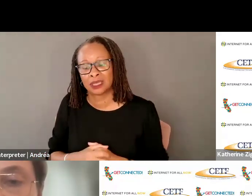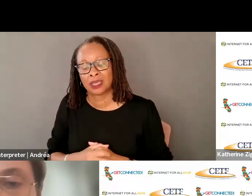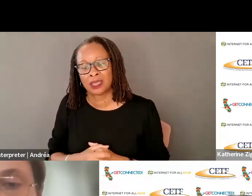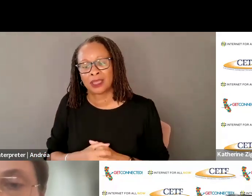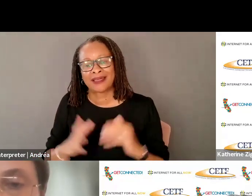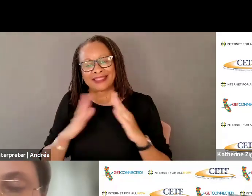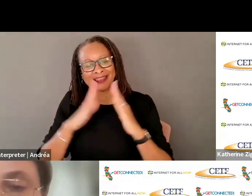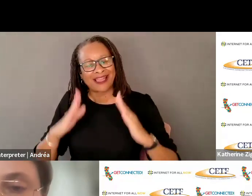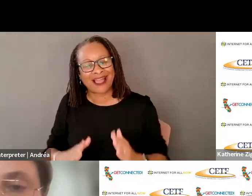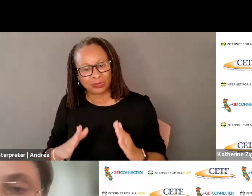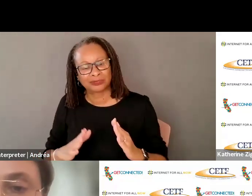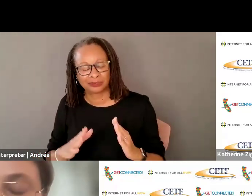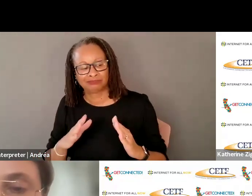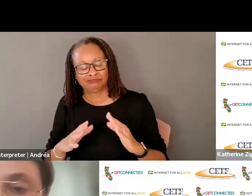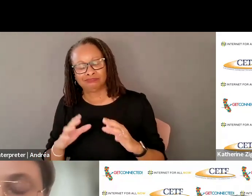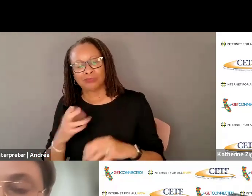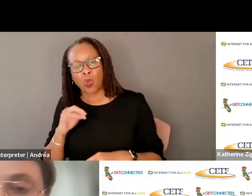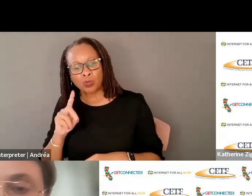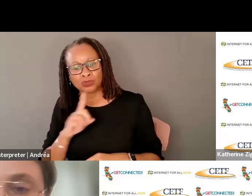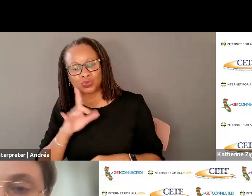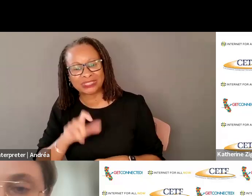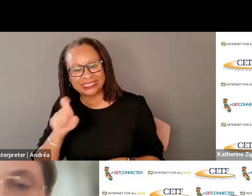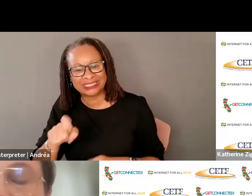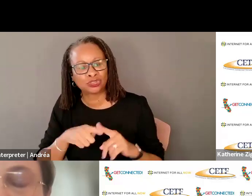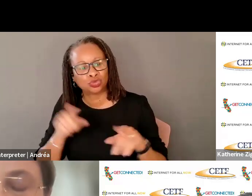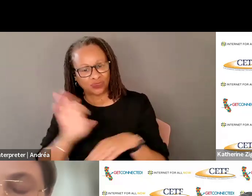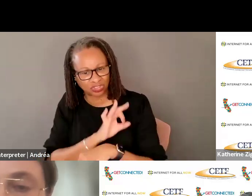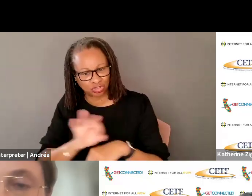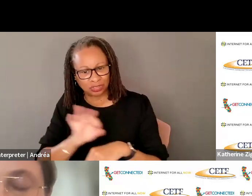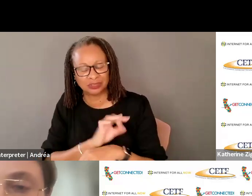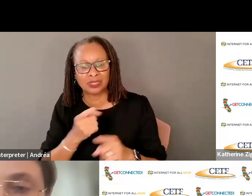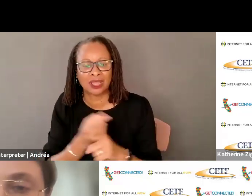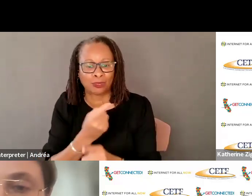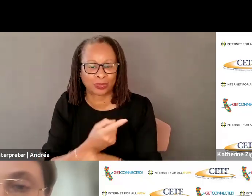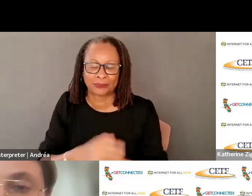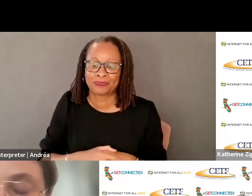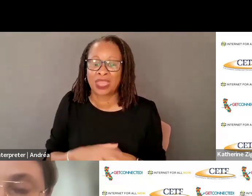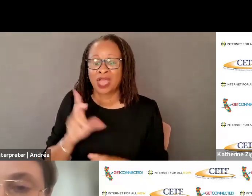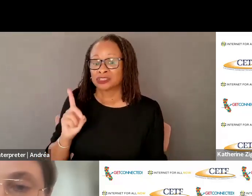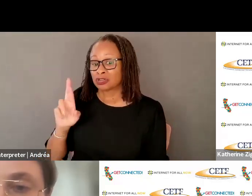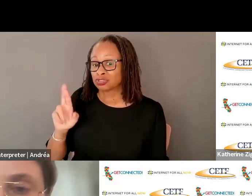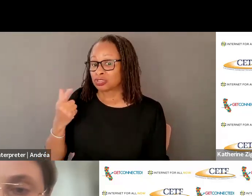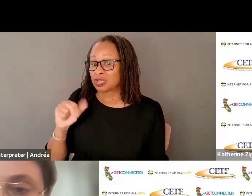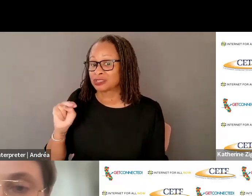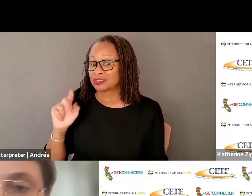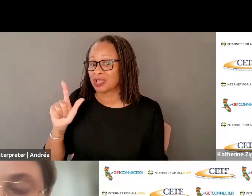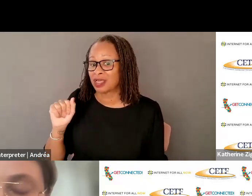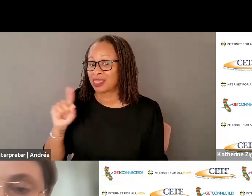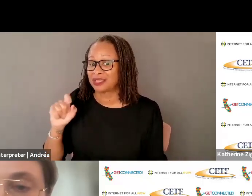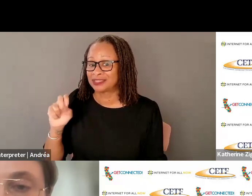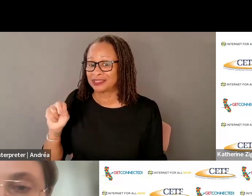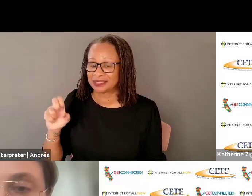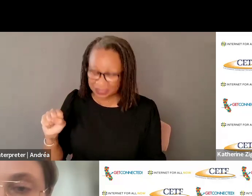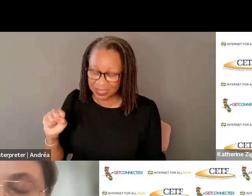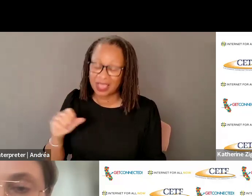a household really needs to be able to function. Dr. Gonzalez talked about a lot of those,